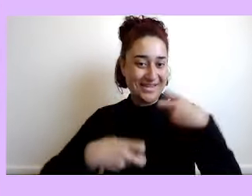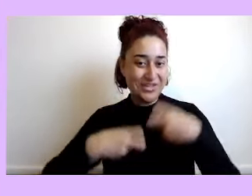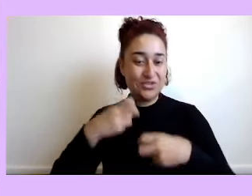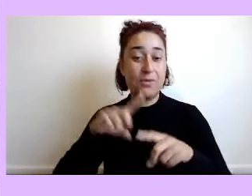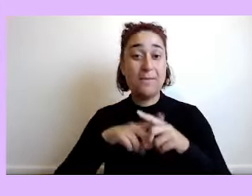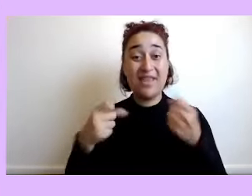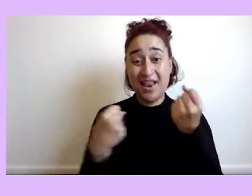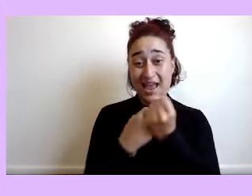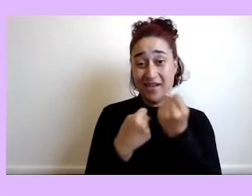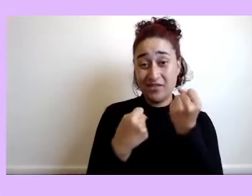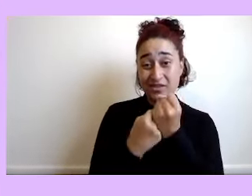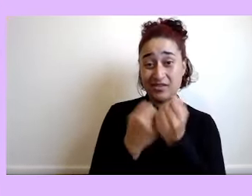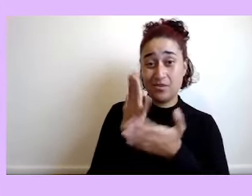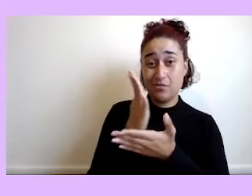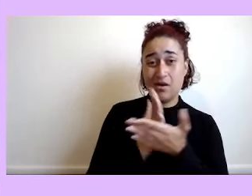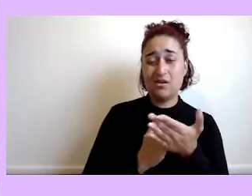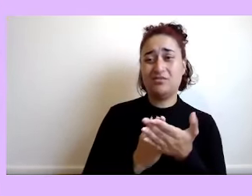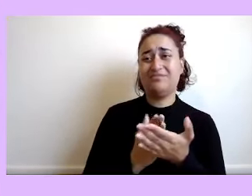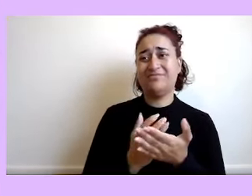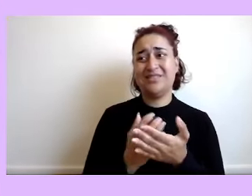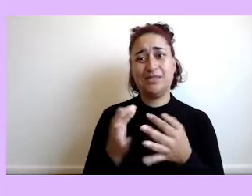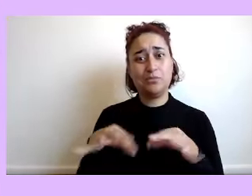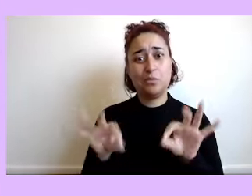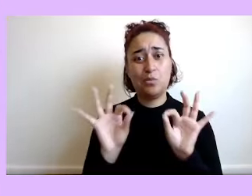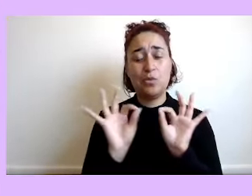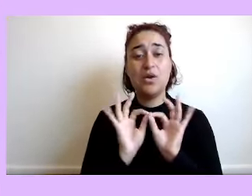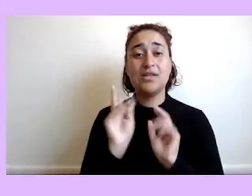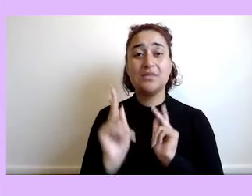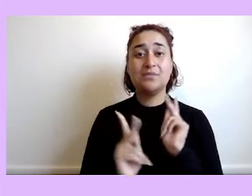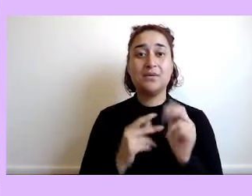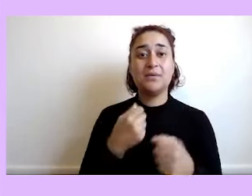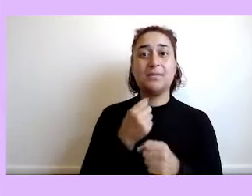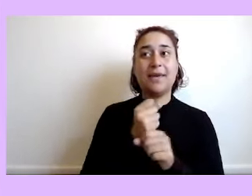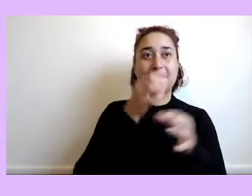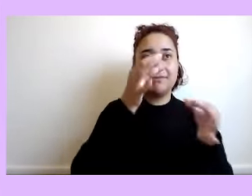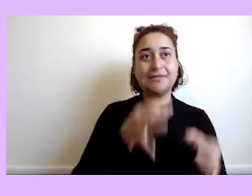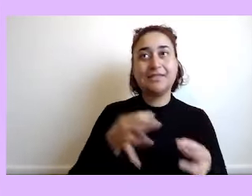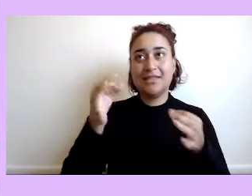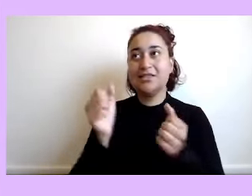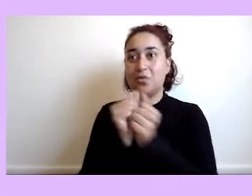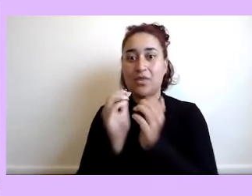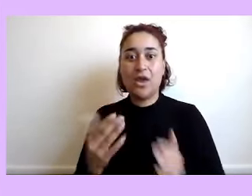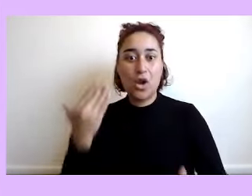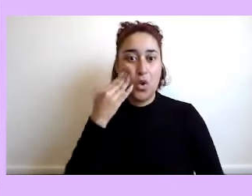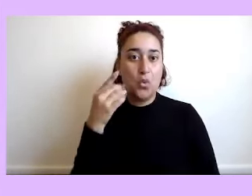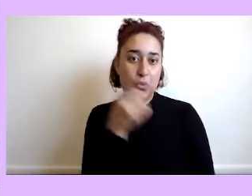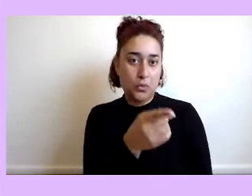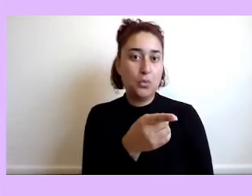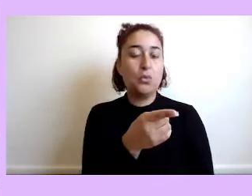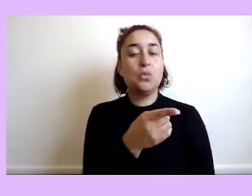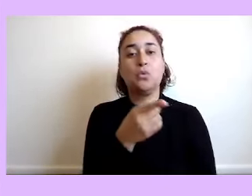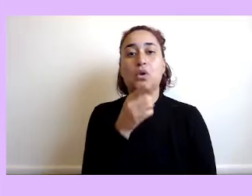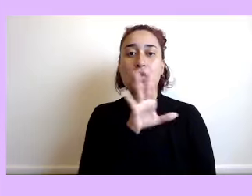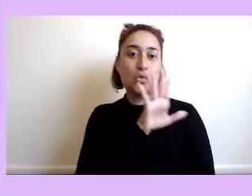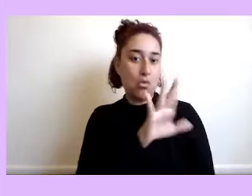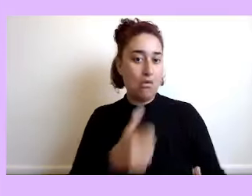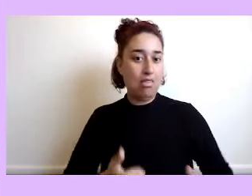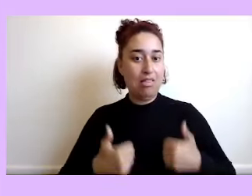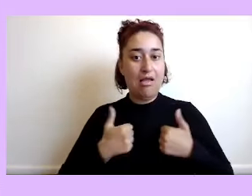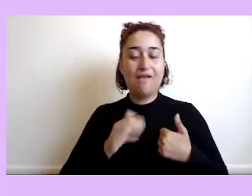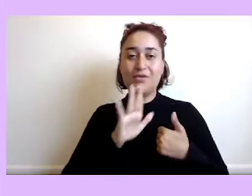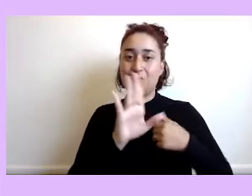so critical because people are making decisions without even knowing you about your life and your